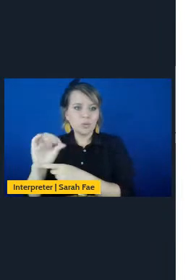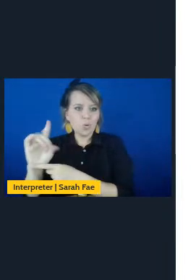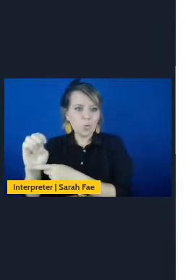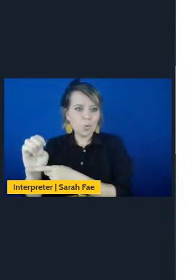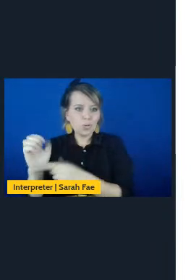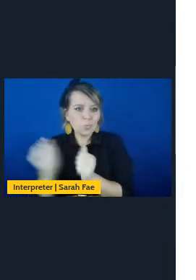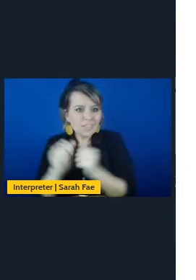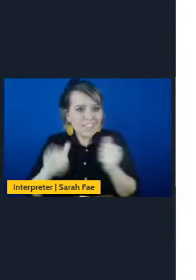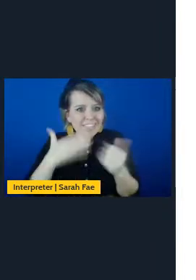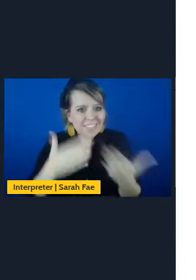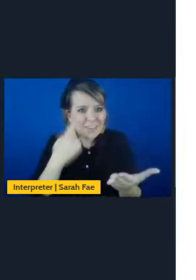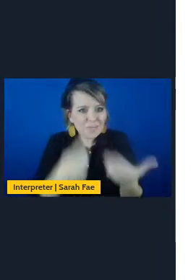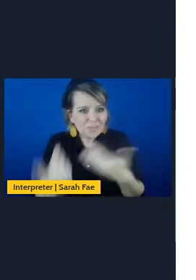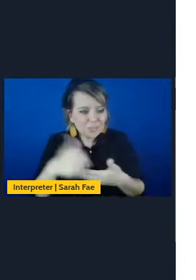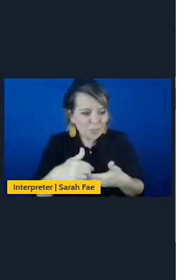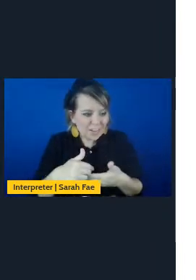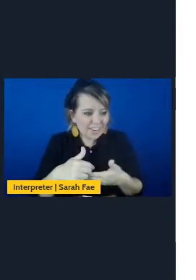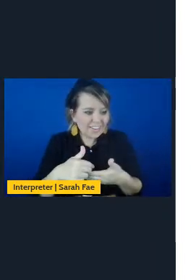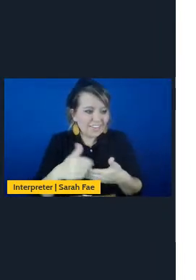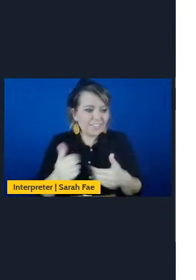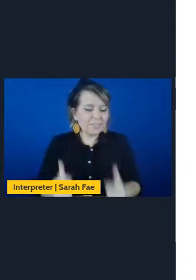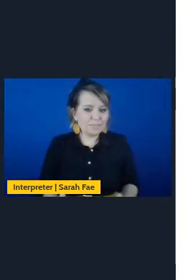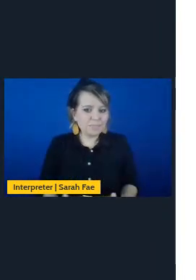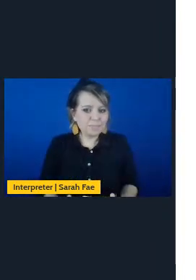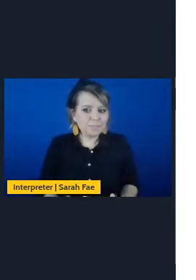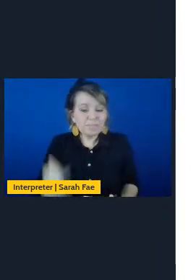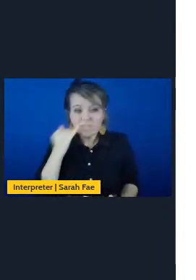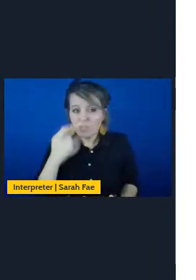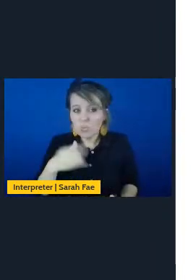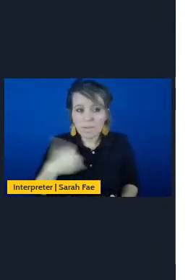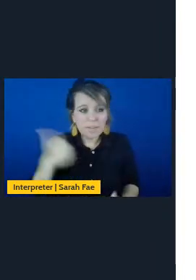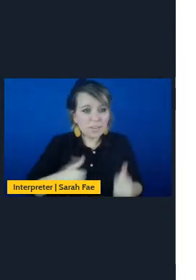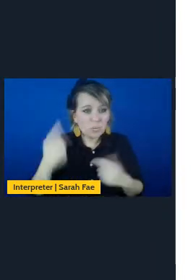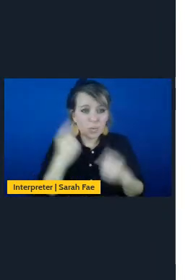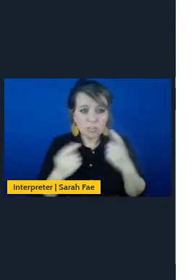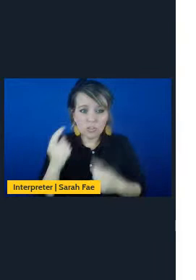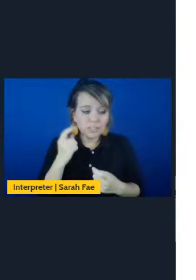you for joining. And if you have any further questions